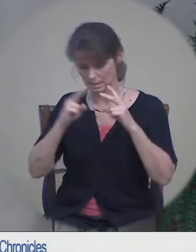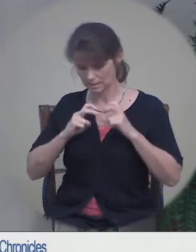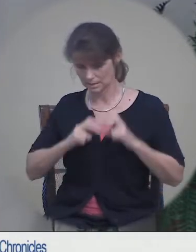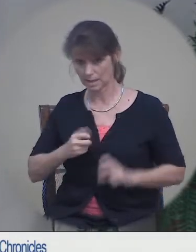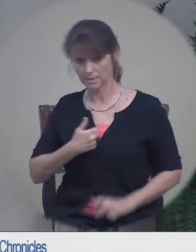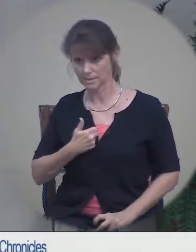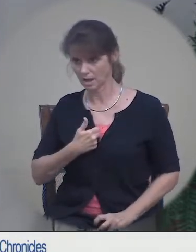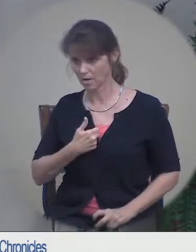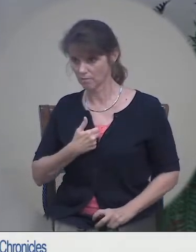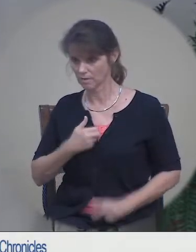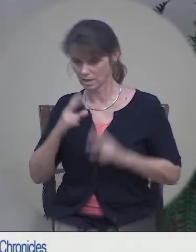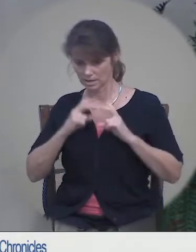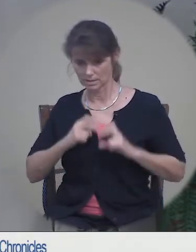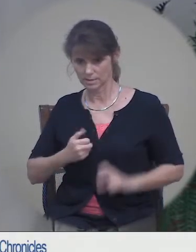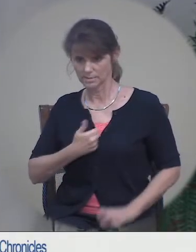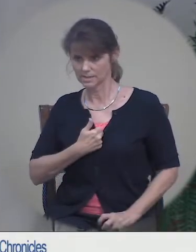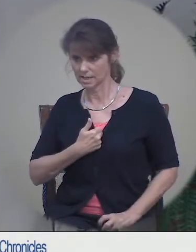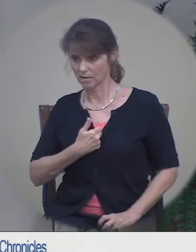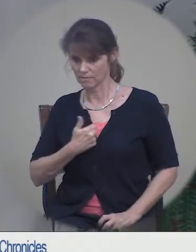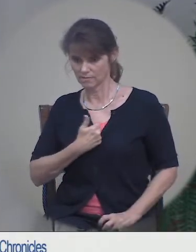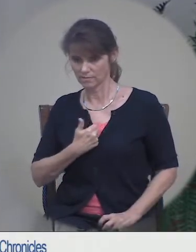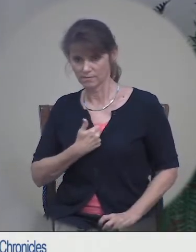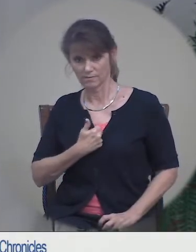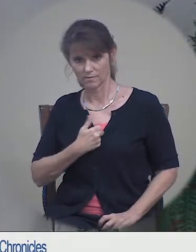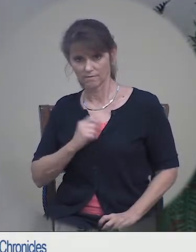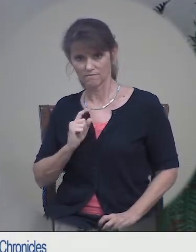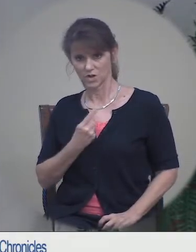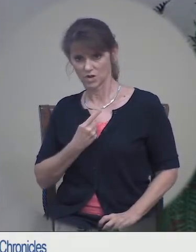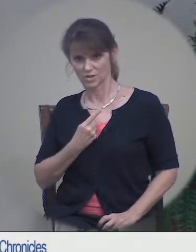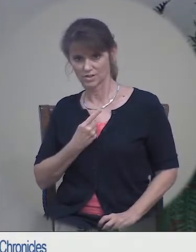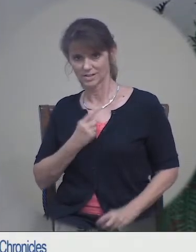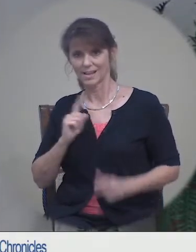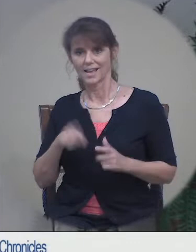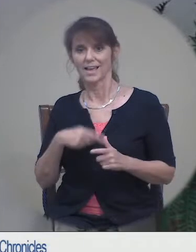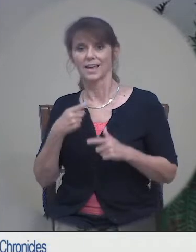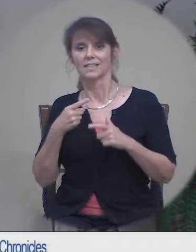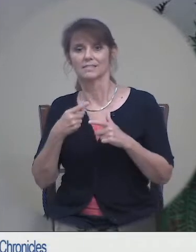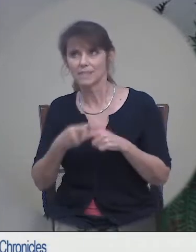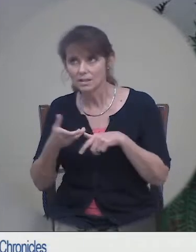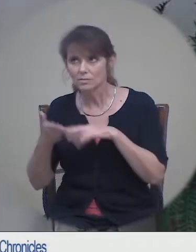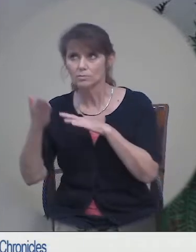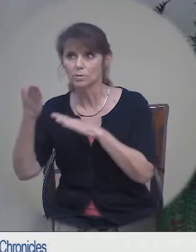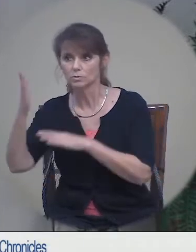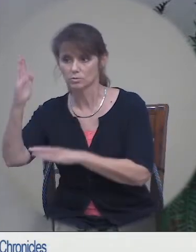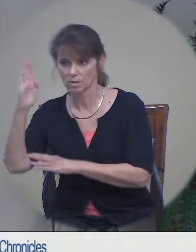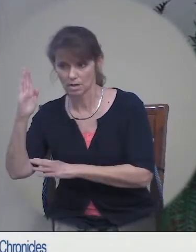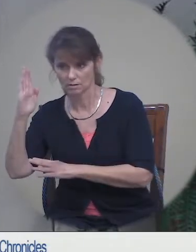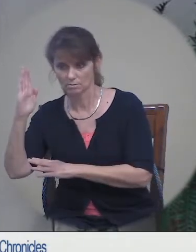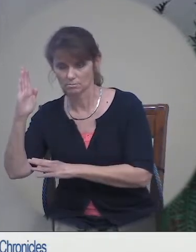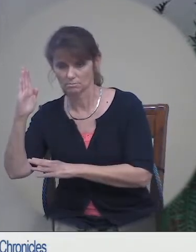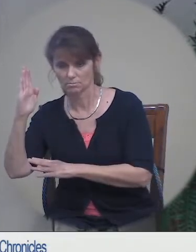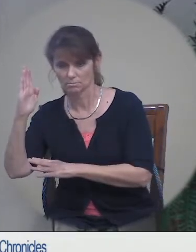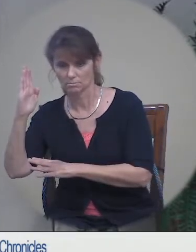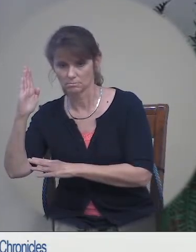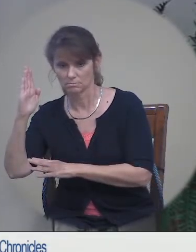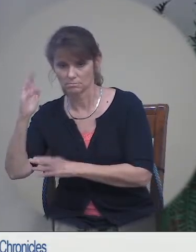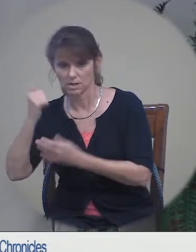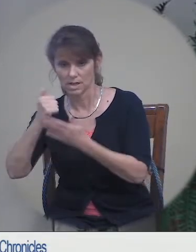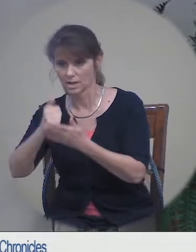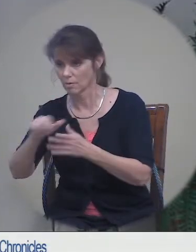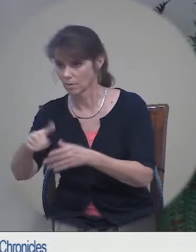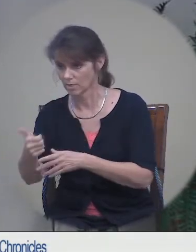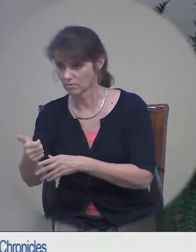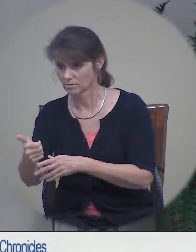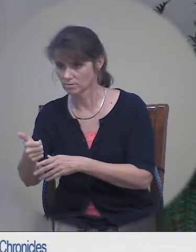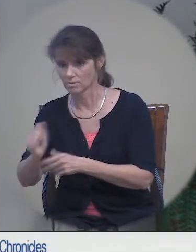right? It all begins here. Before I'm going to approach God, before I'm going to do service to God, I've got to